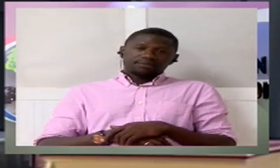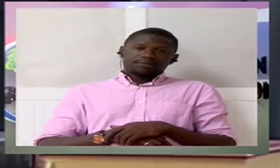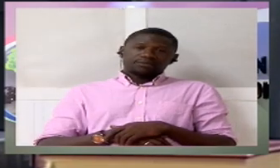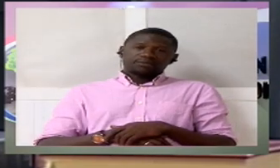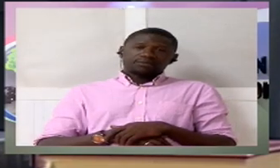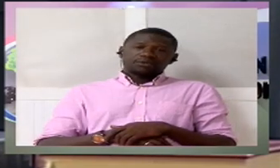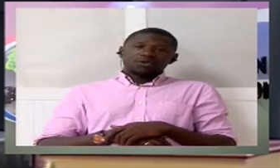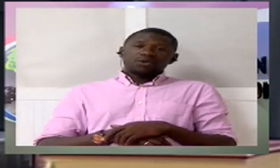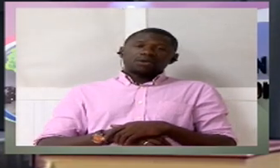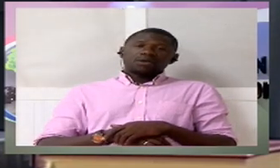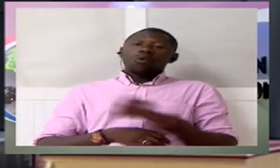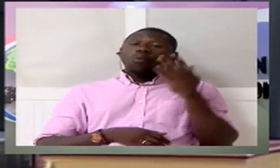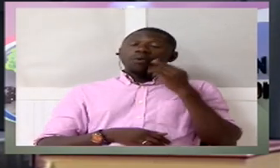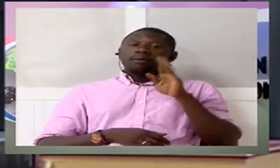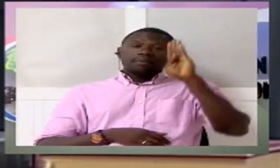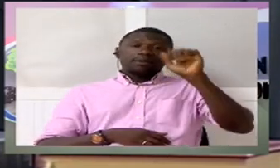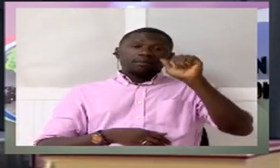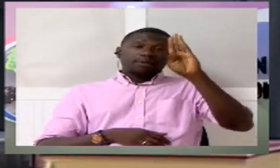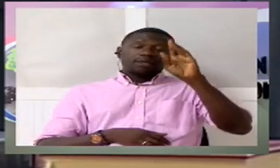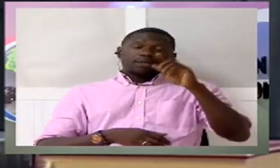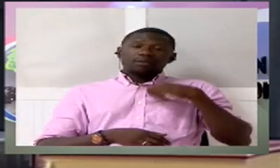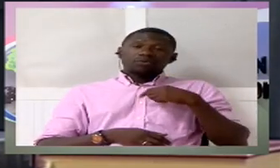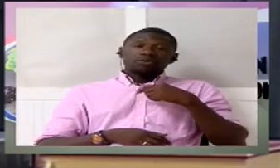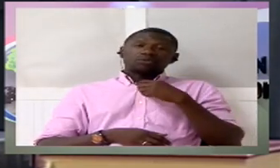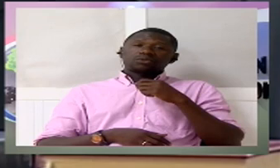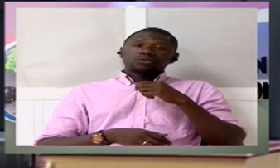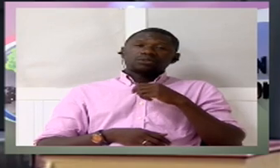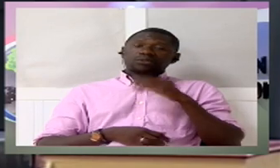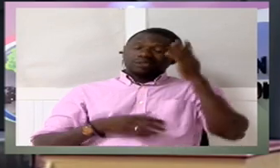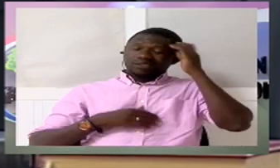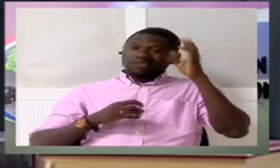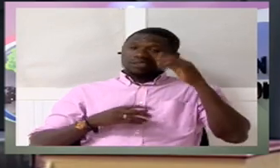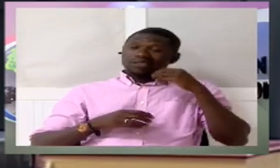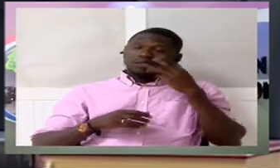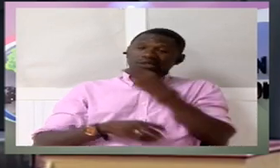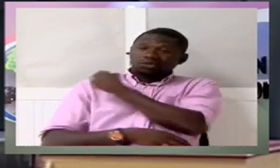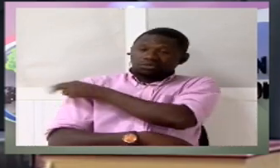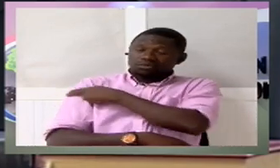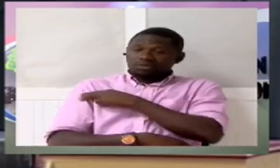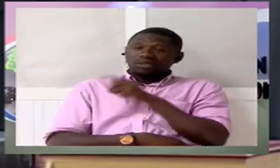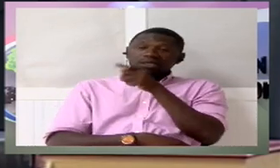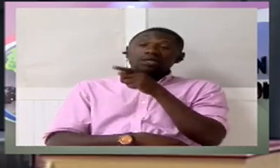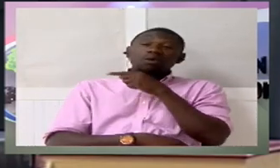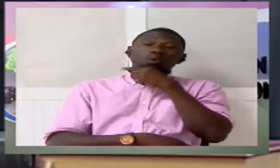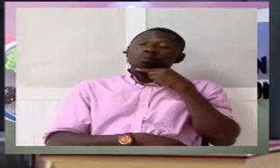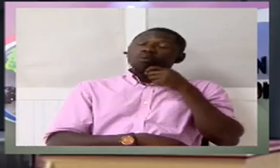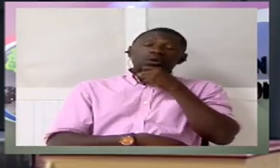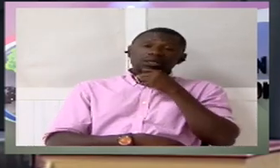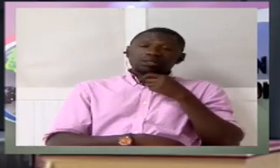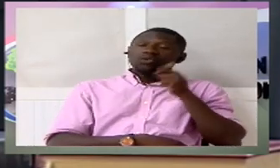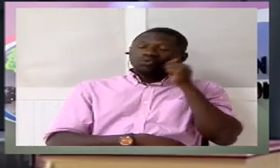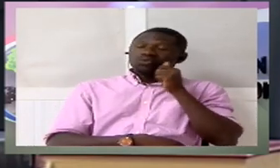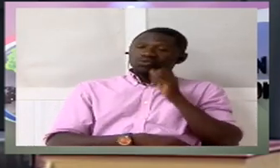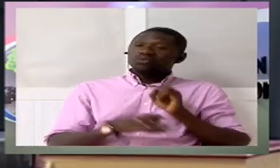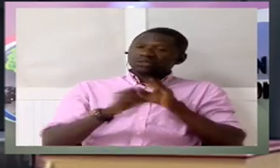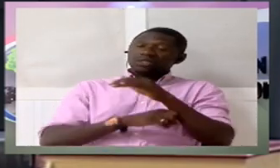mother. When Baba was admitted at the hospital, she used to send people to visit